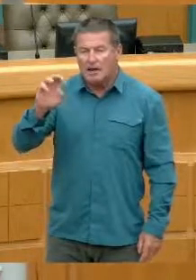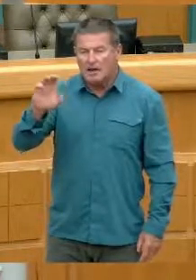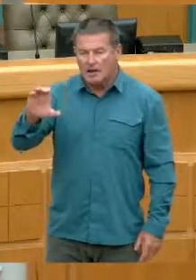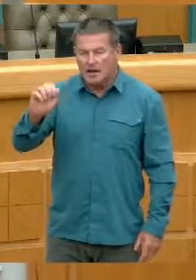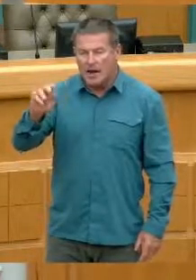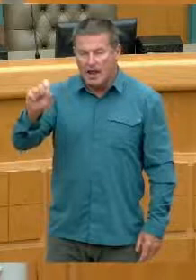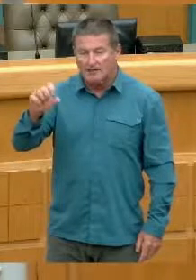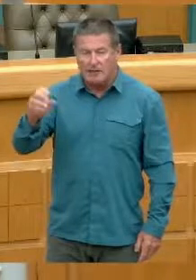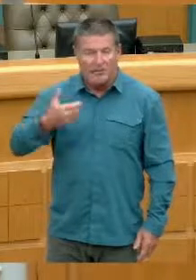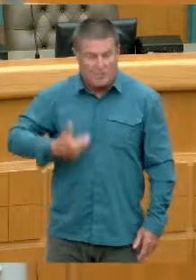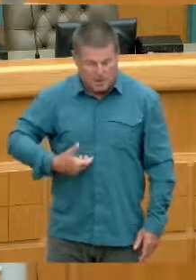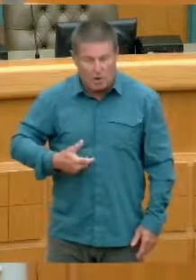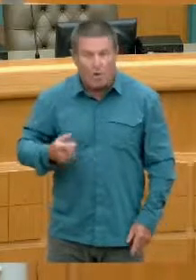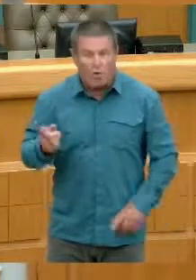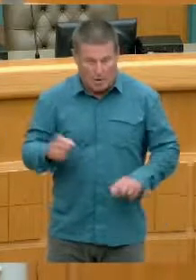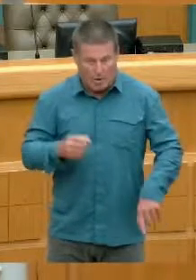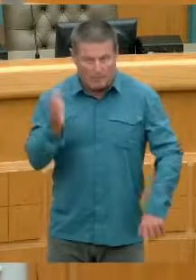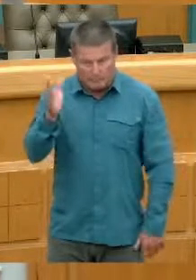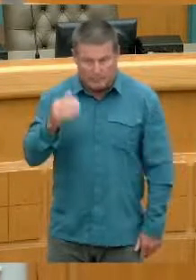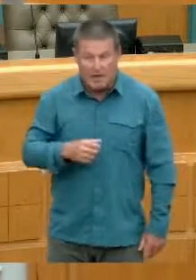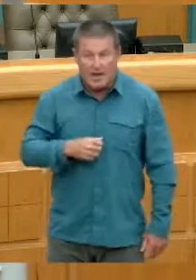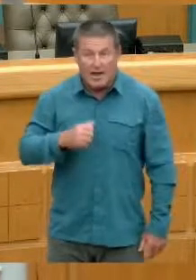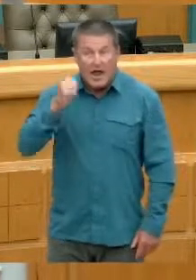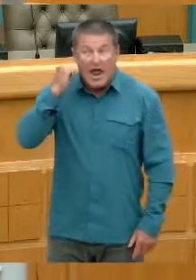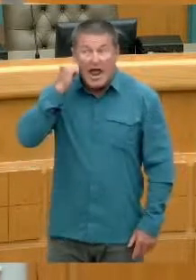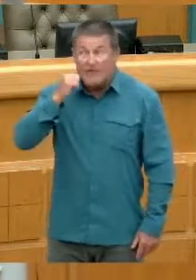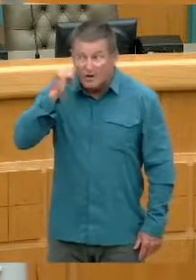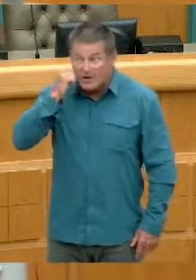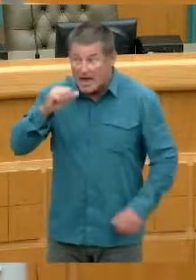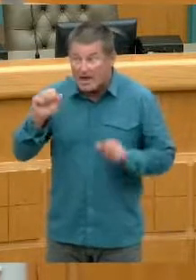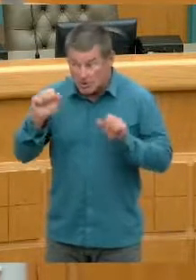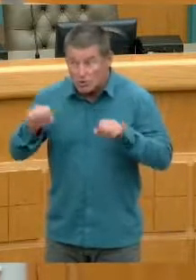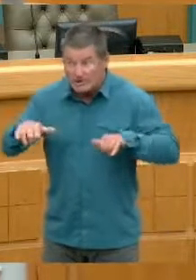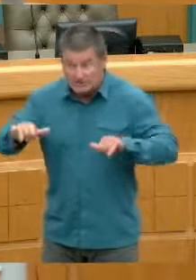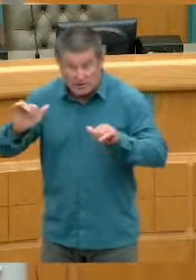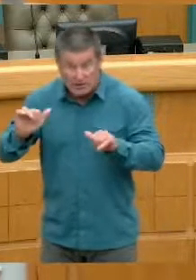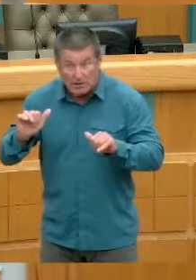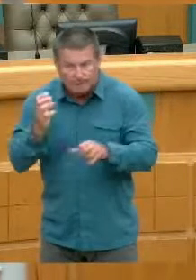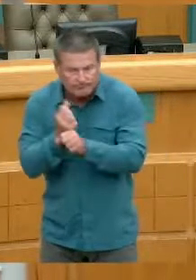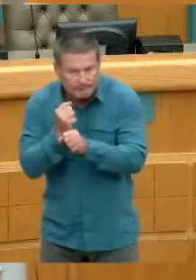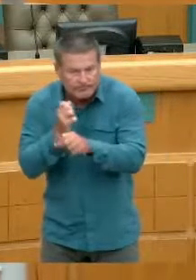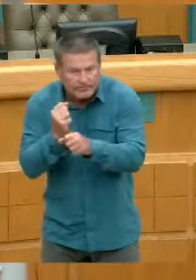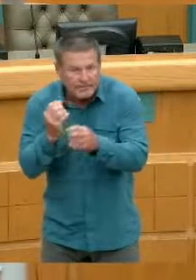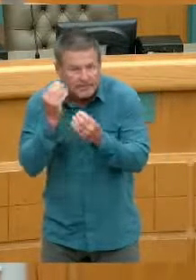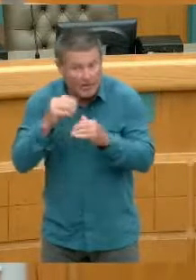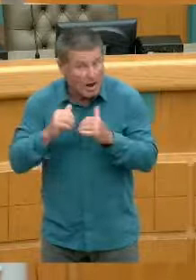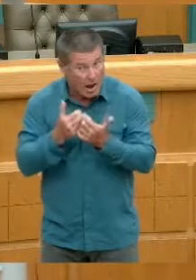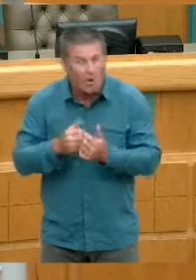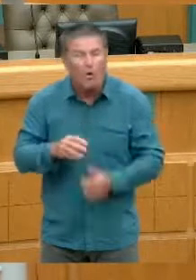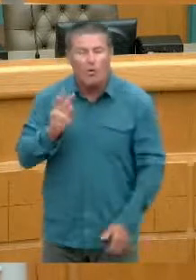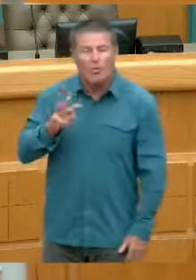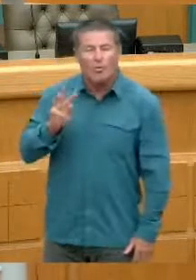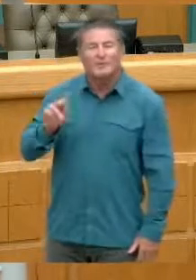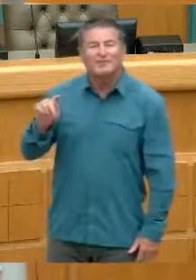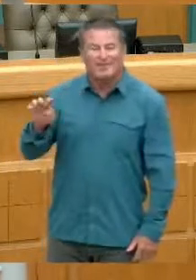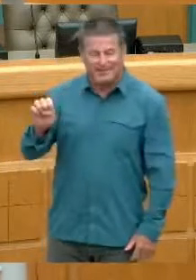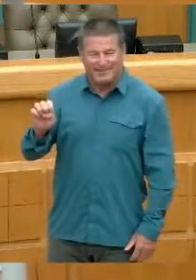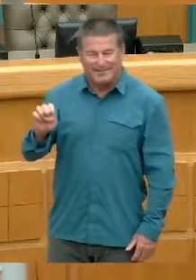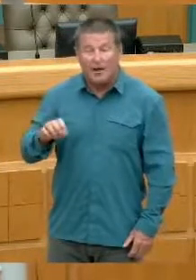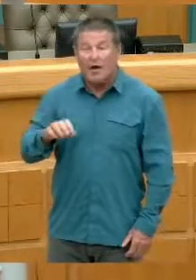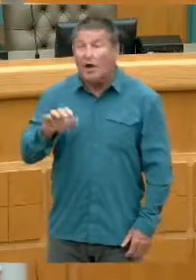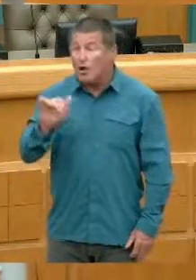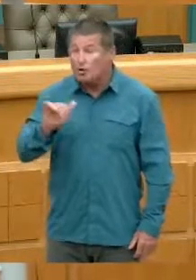as we have been doing, we're providing information to the community through our website and through media releases. And our website has an